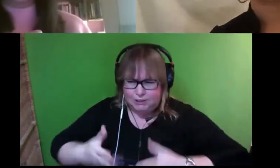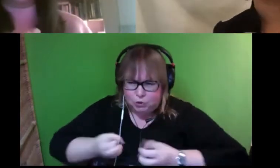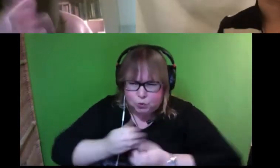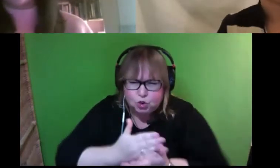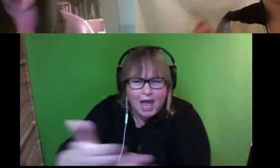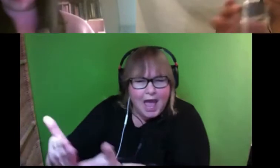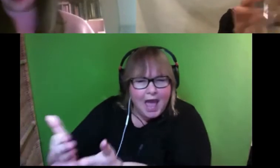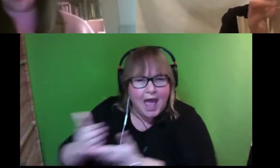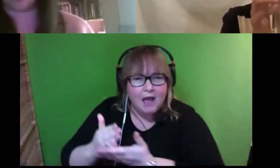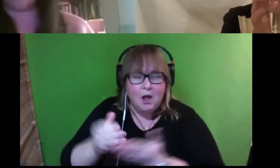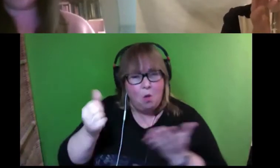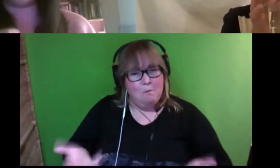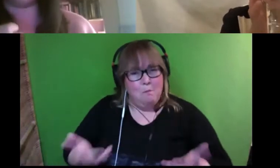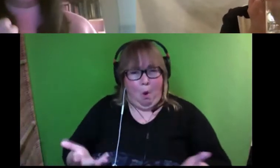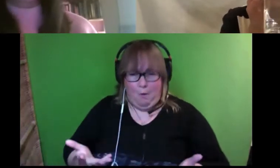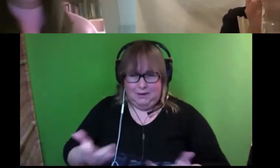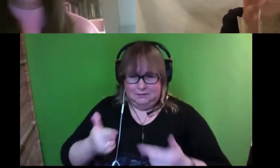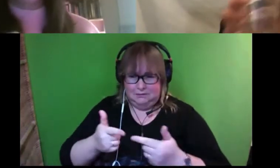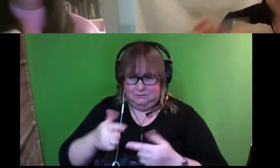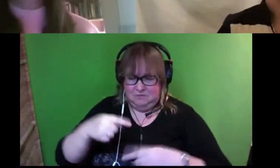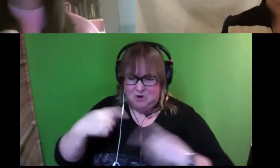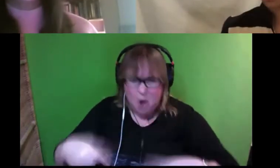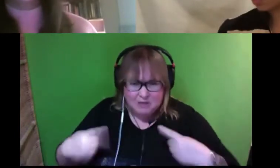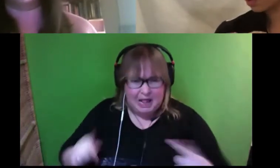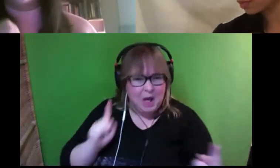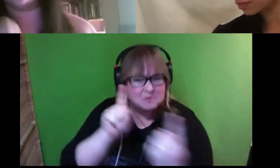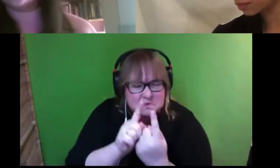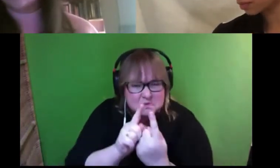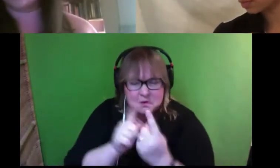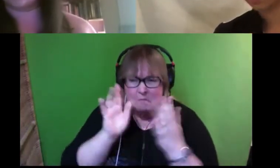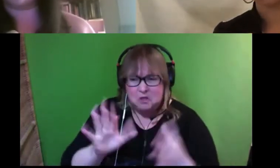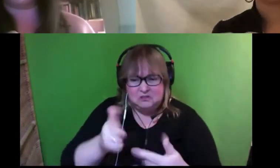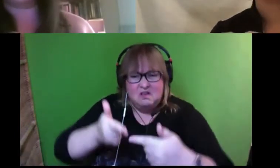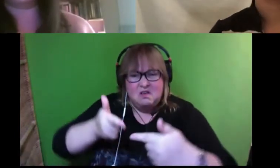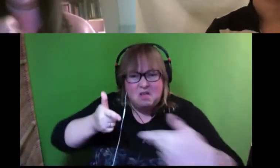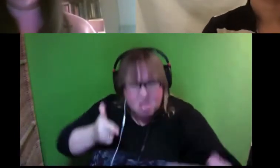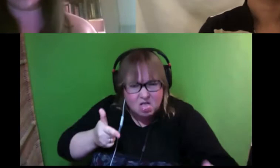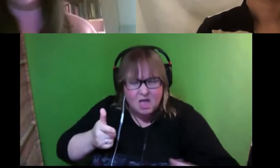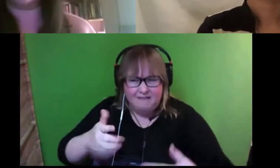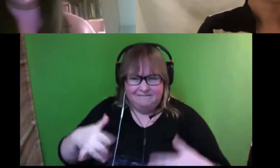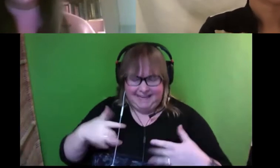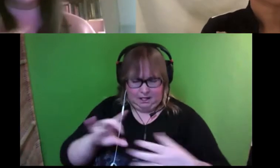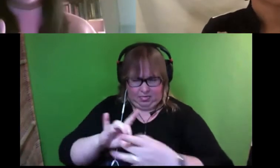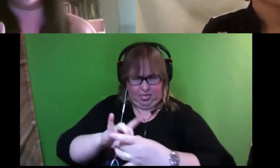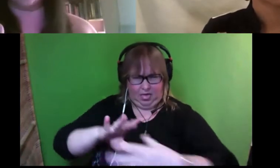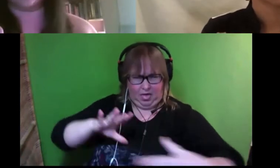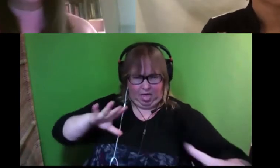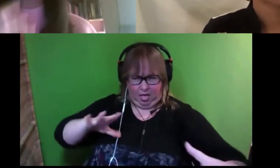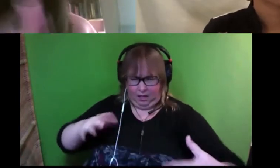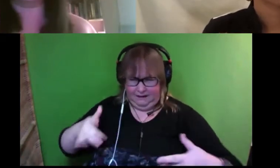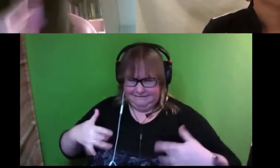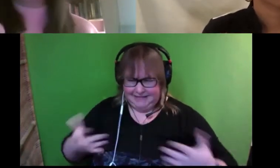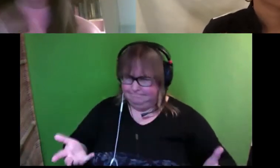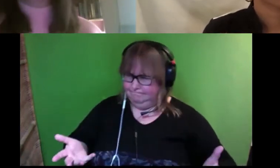one another, you know, we really want to center intimacy and abundant possibilities.